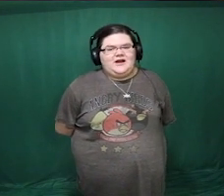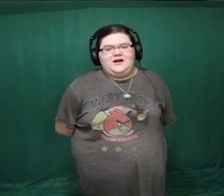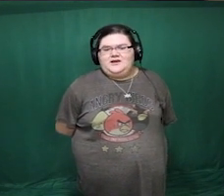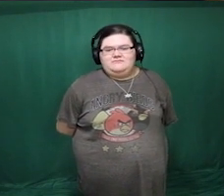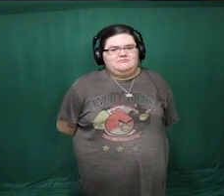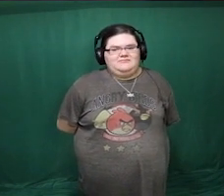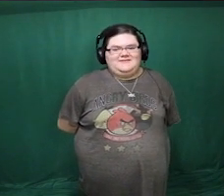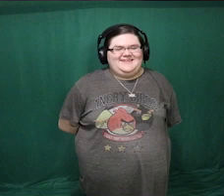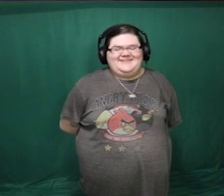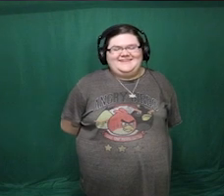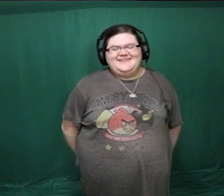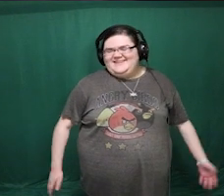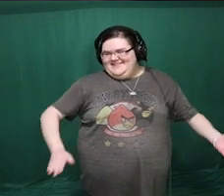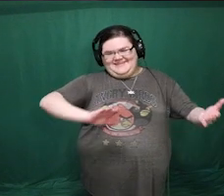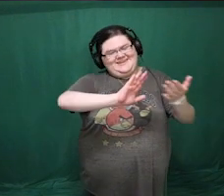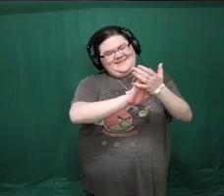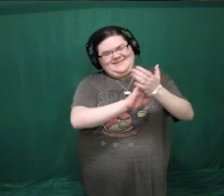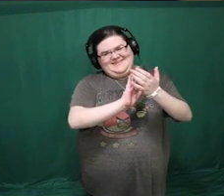Yes!